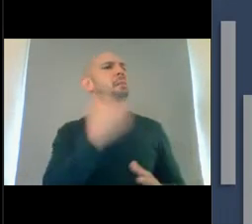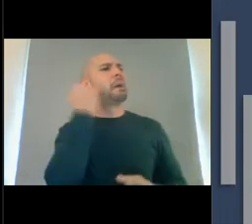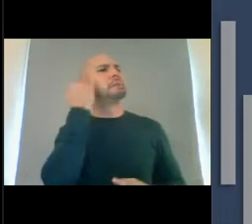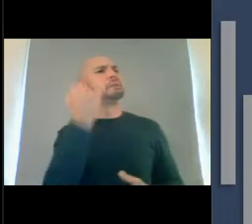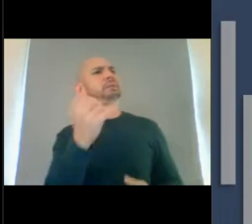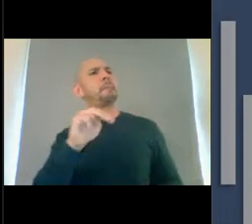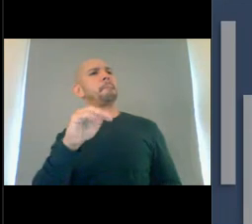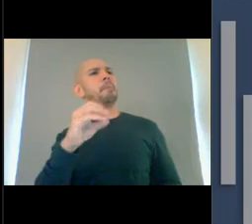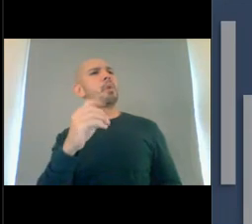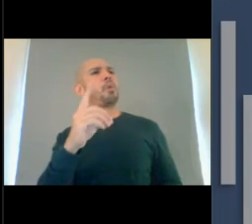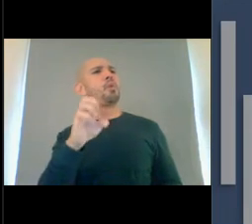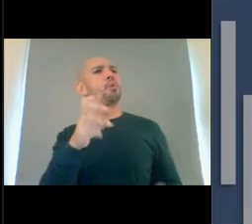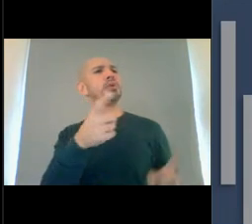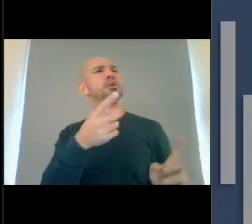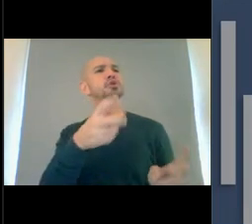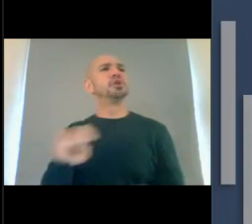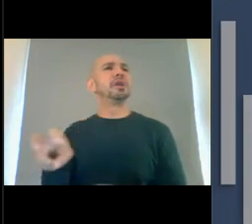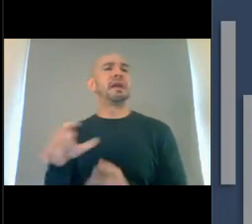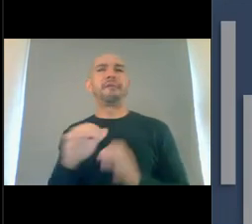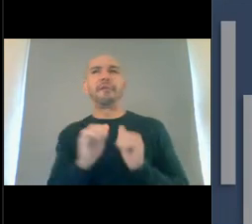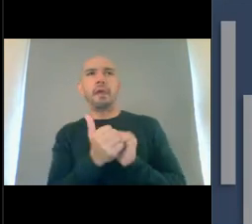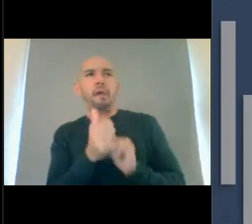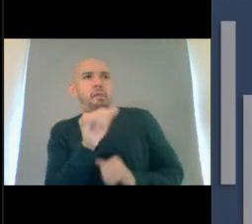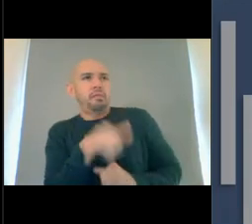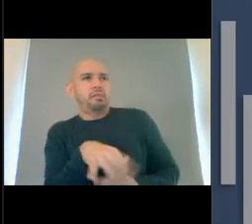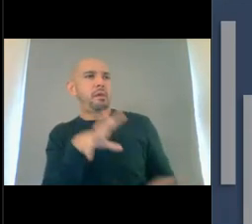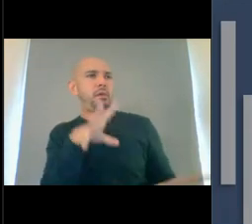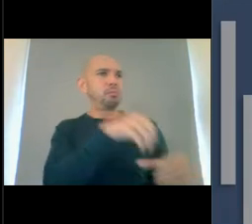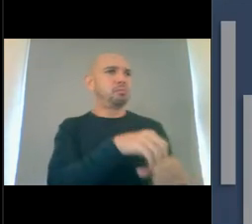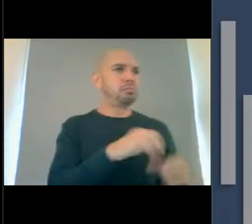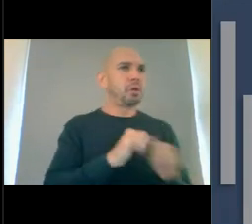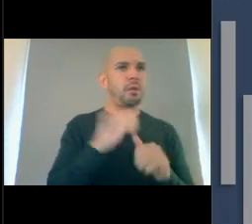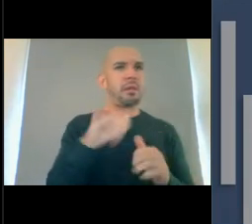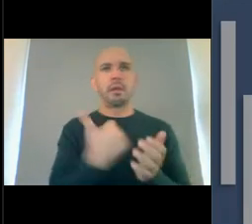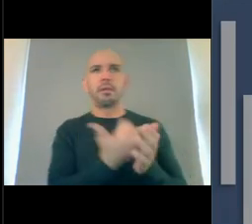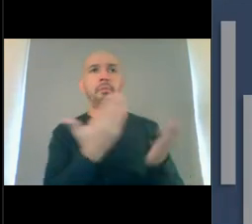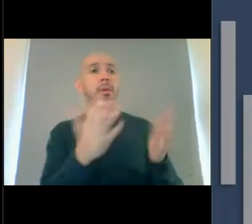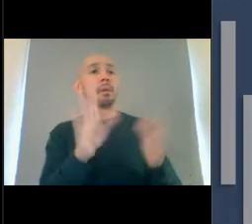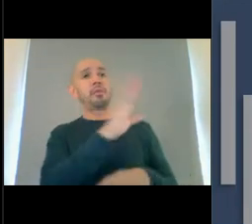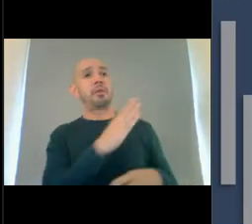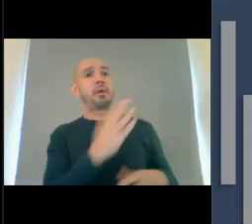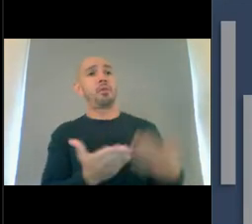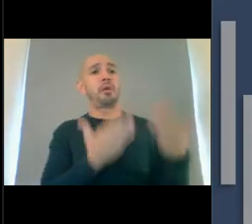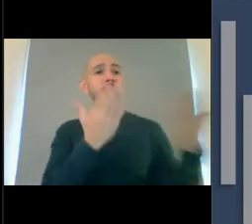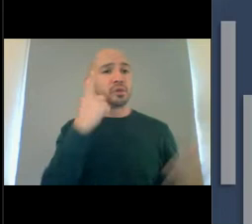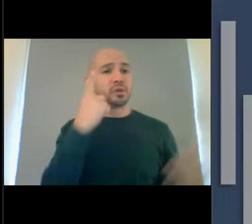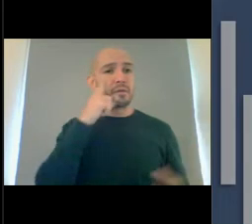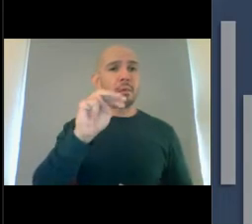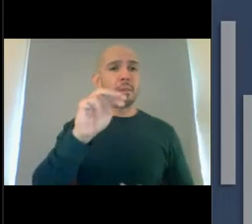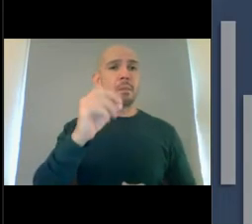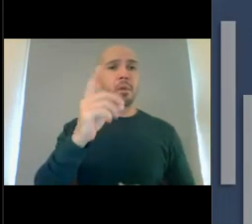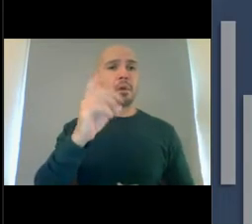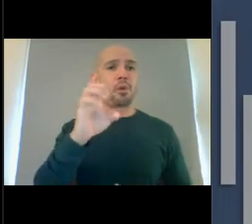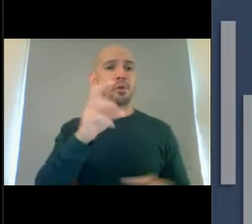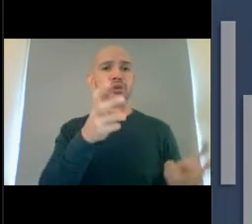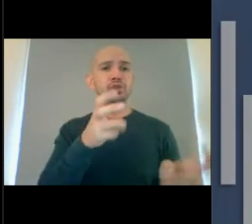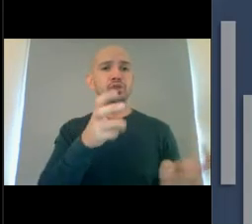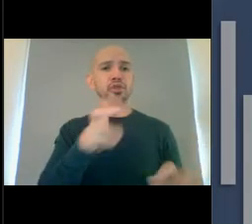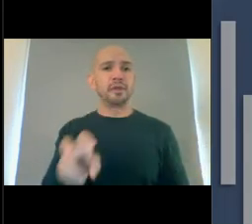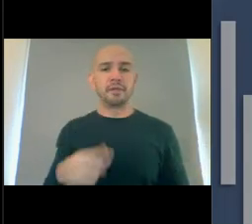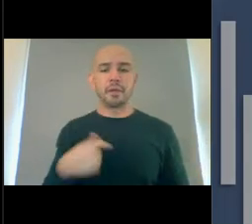plays into all of this and what input they they would have and recommendations on mode shift okay sure i'll